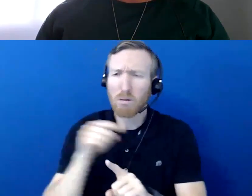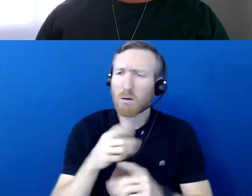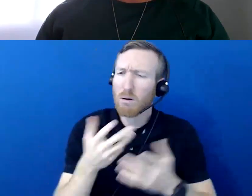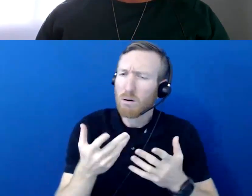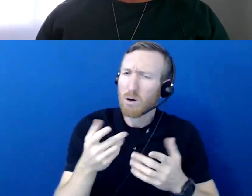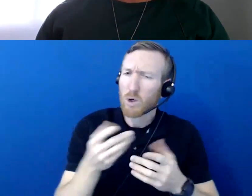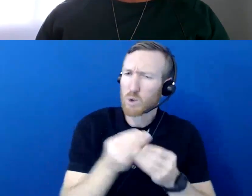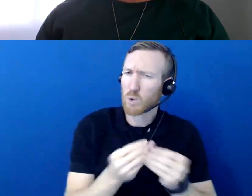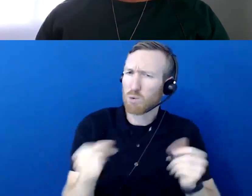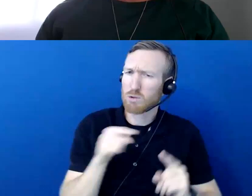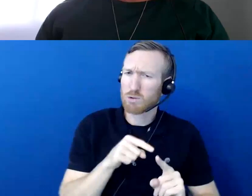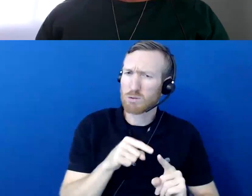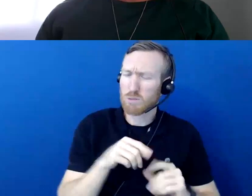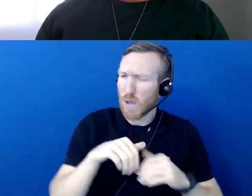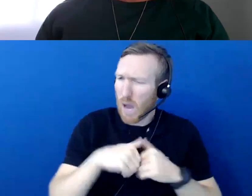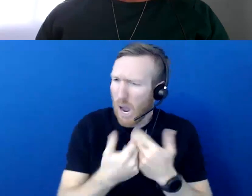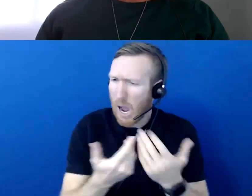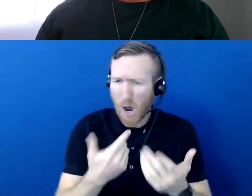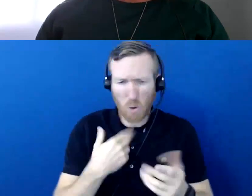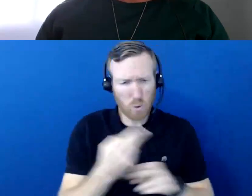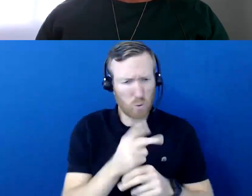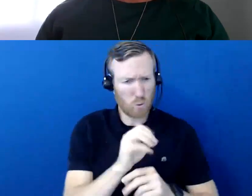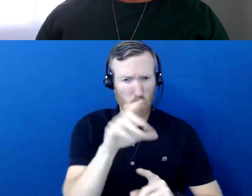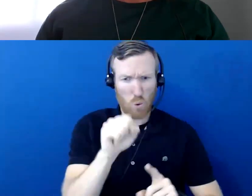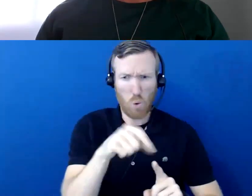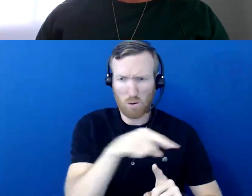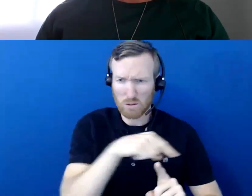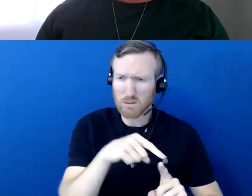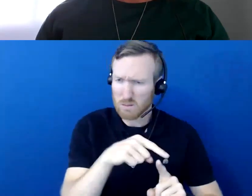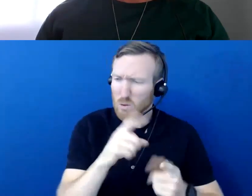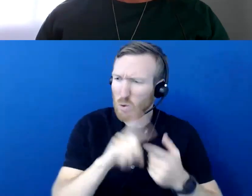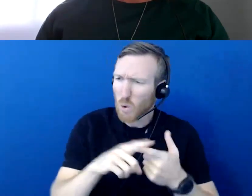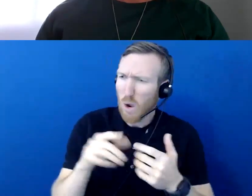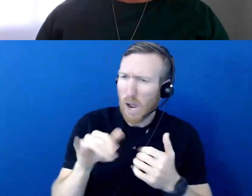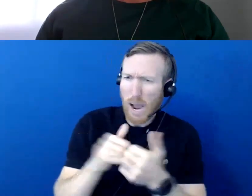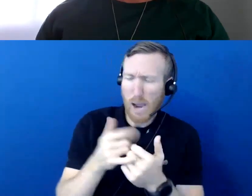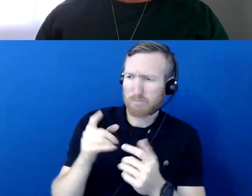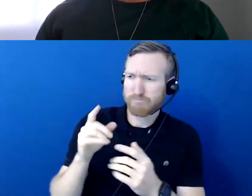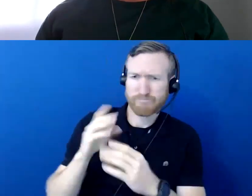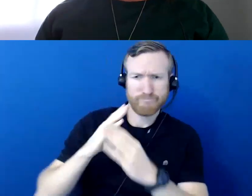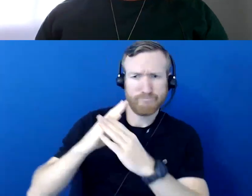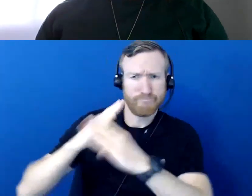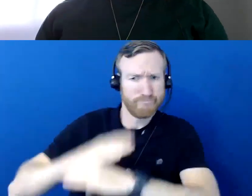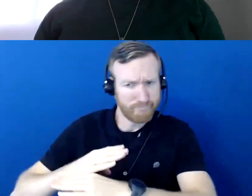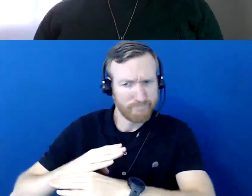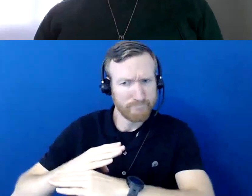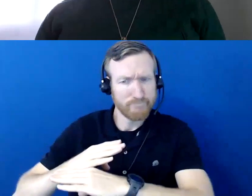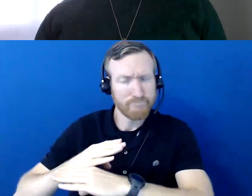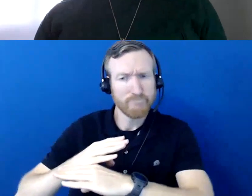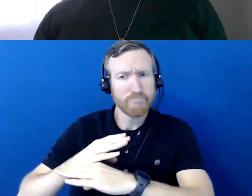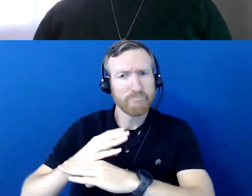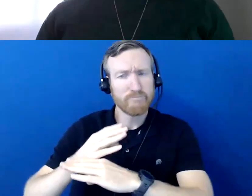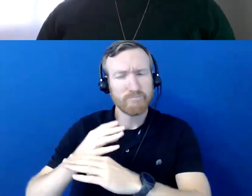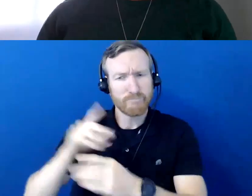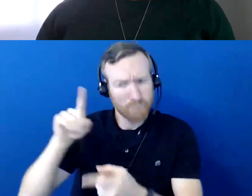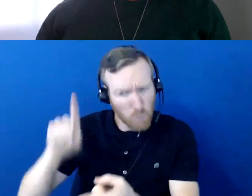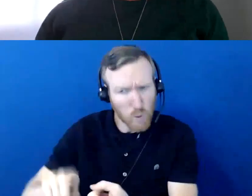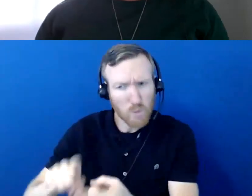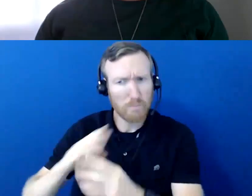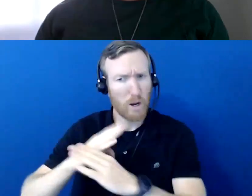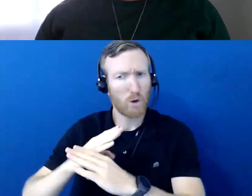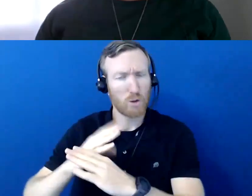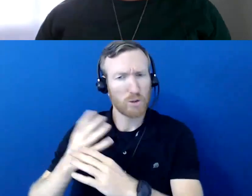those kinds of measures or tools that are going to enable the employee to overcome these barriers